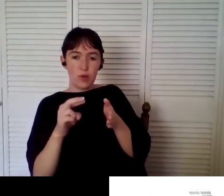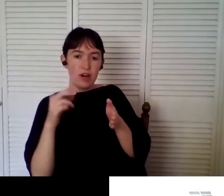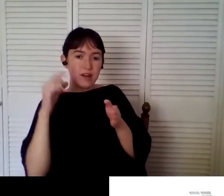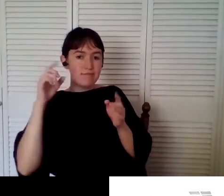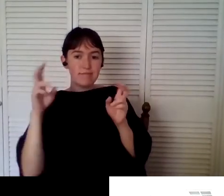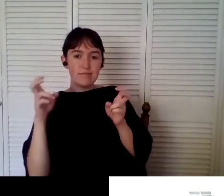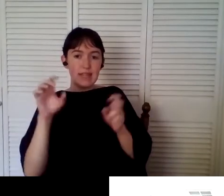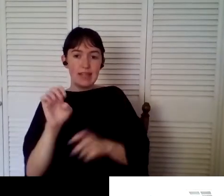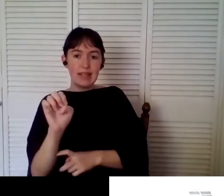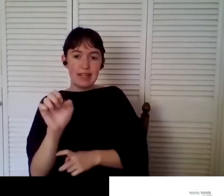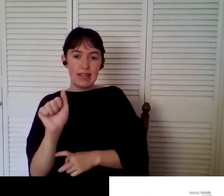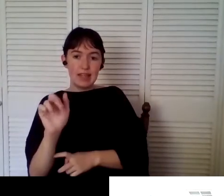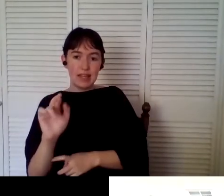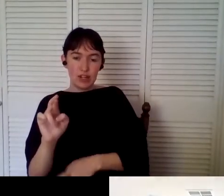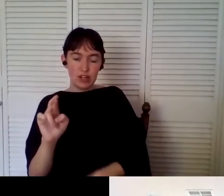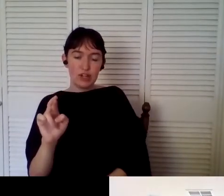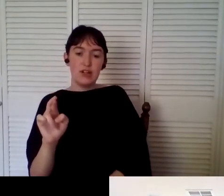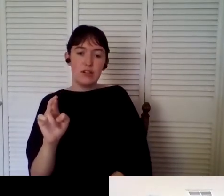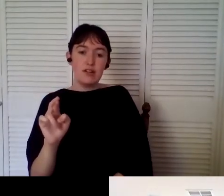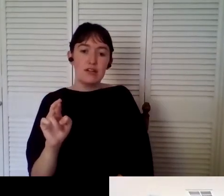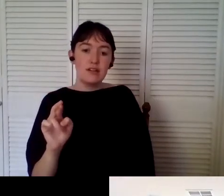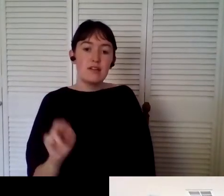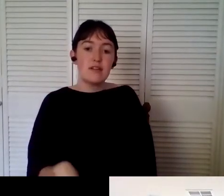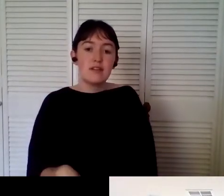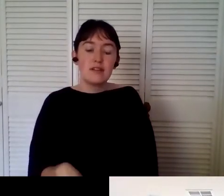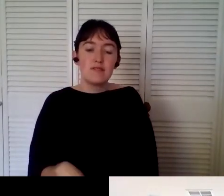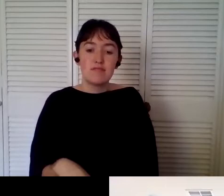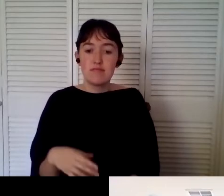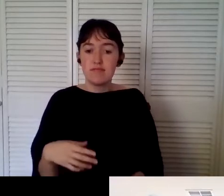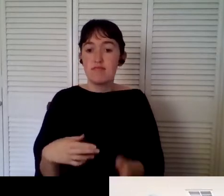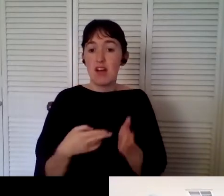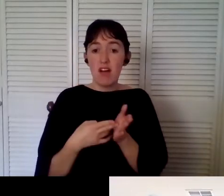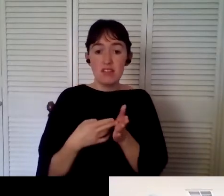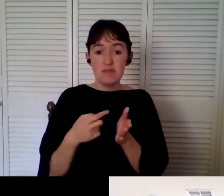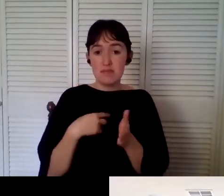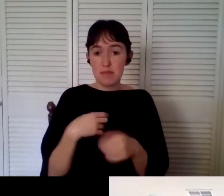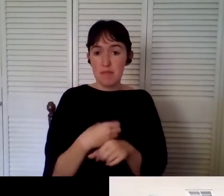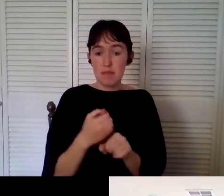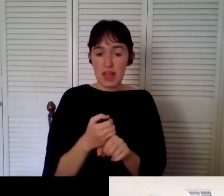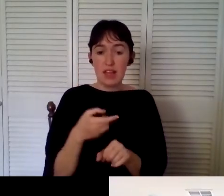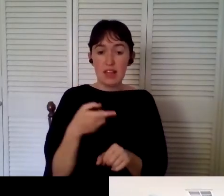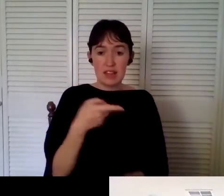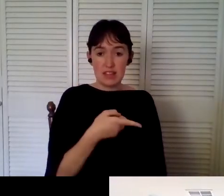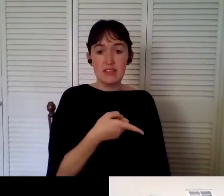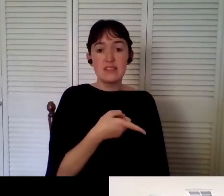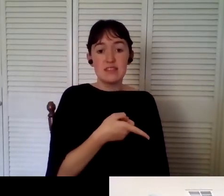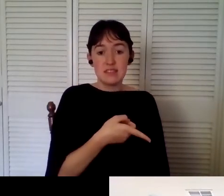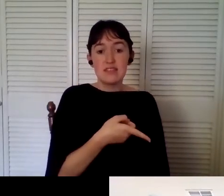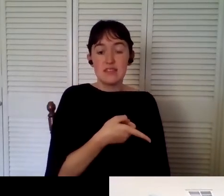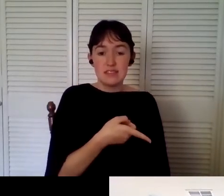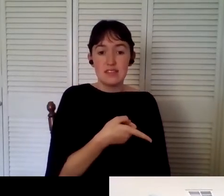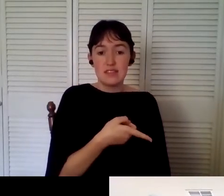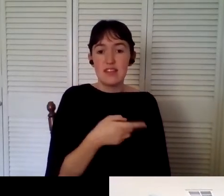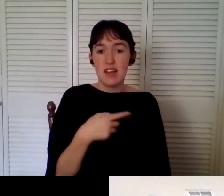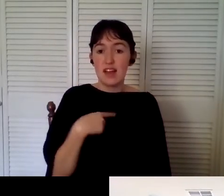And like, honestly, I made this one. I attempted to make, and this was one of my first arrowheads. I attempted to make